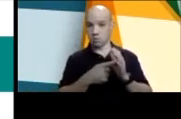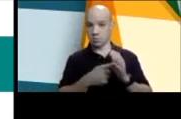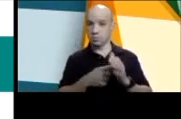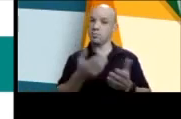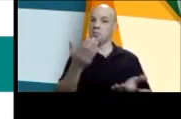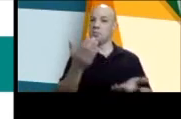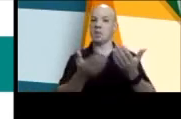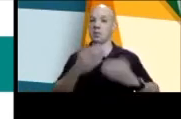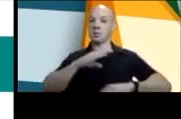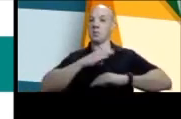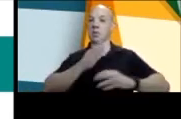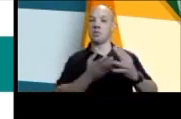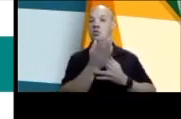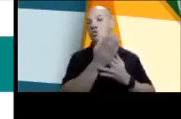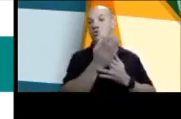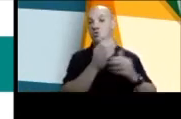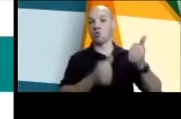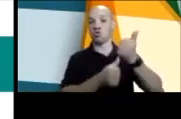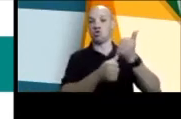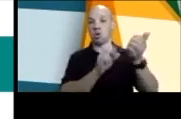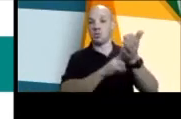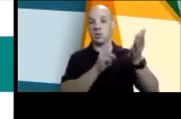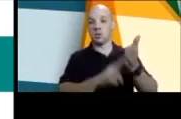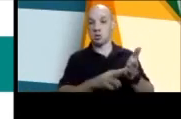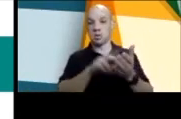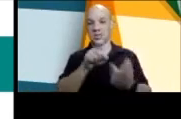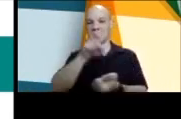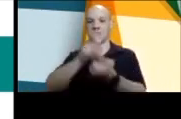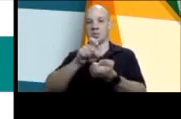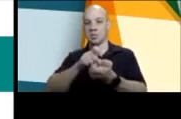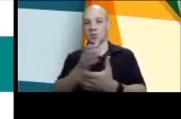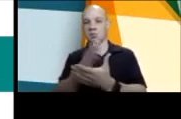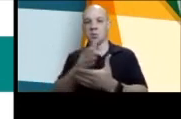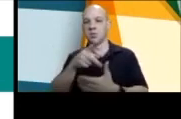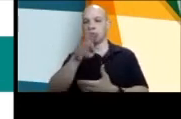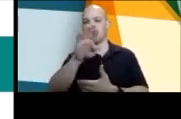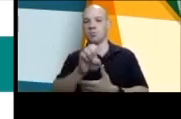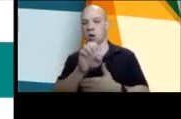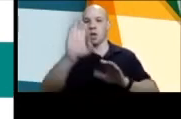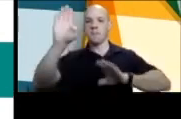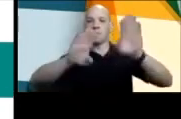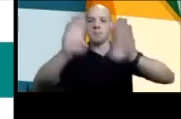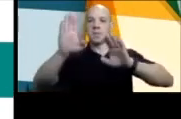met through subcontracts specified within the prime bidder's proposal or bid.